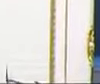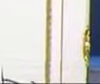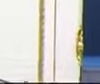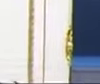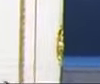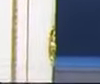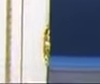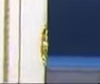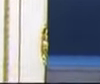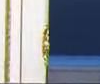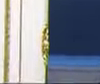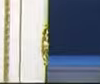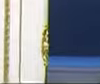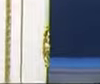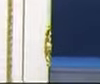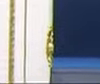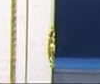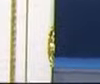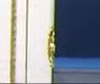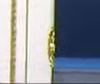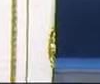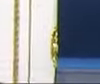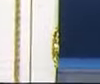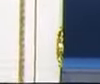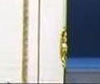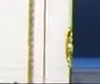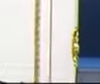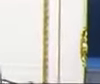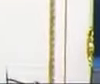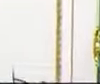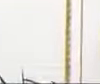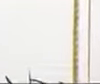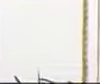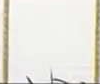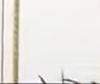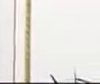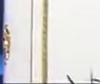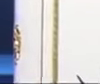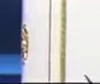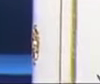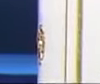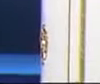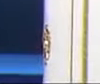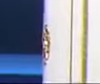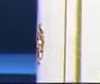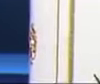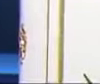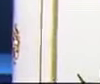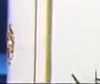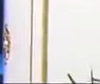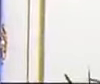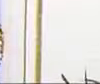an effectual, is open unto me, and there are many adversaries.